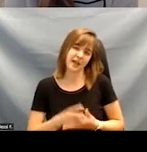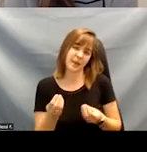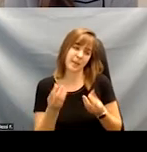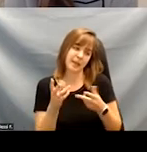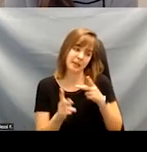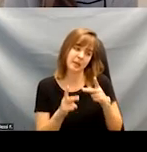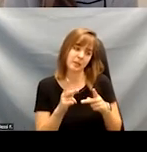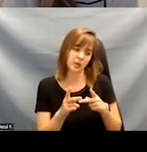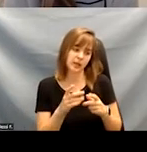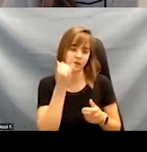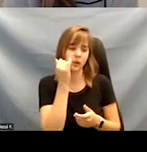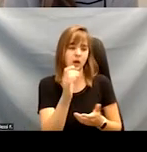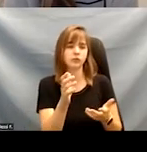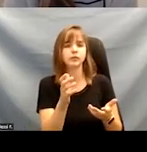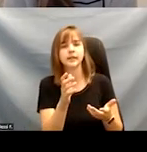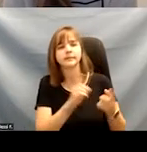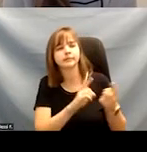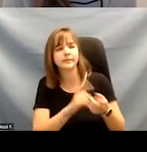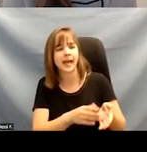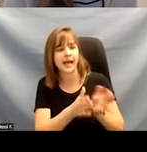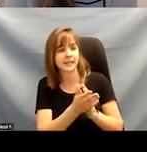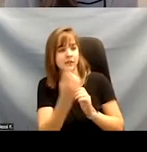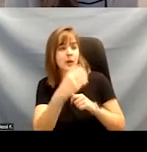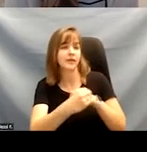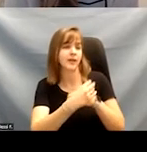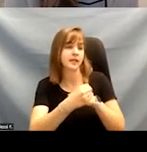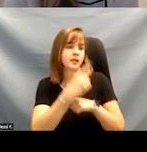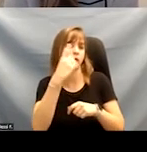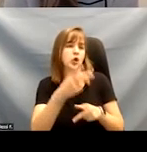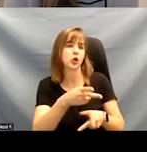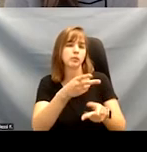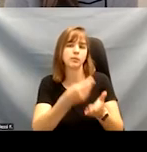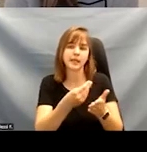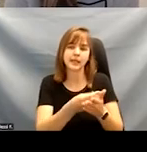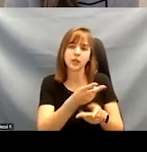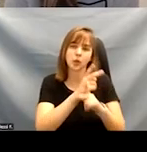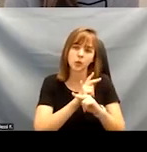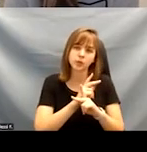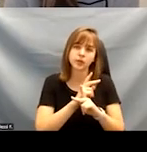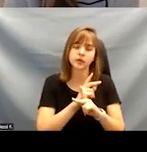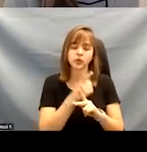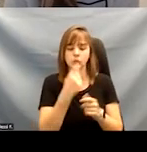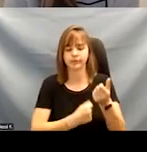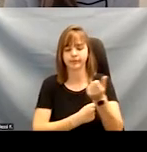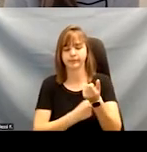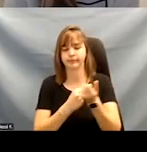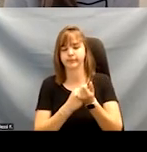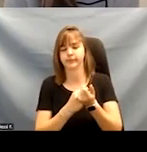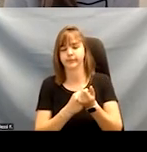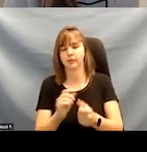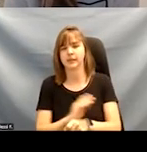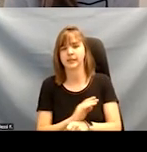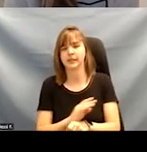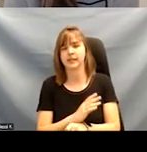that we talk to when we are looking for advice about like loans and just how about our business, it feels like we